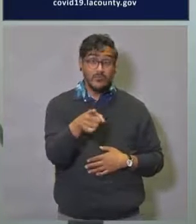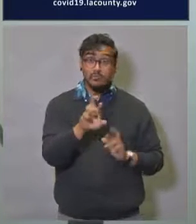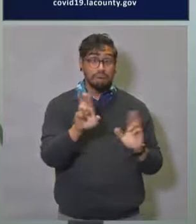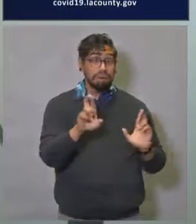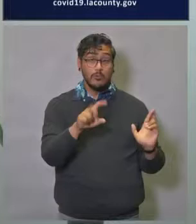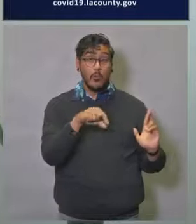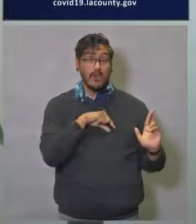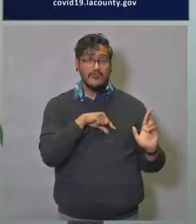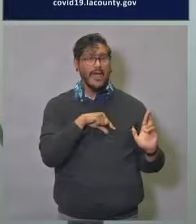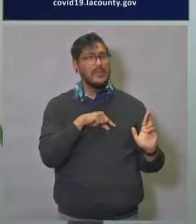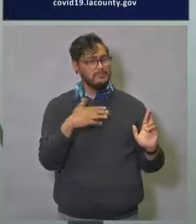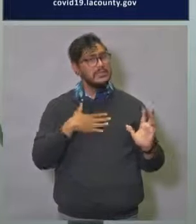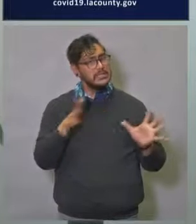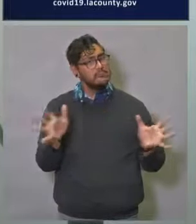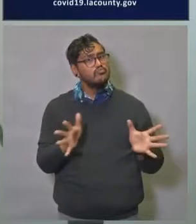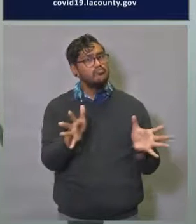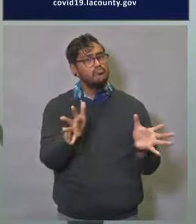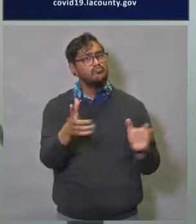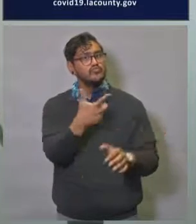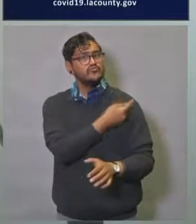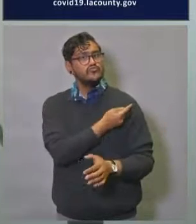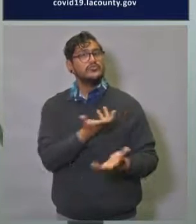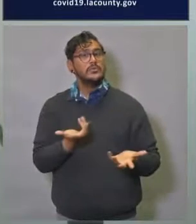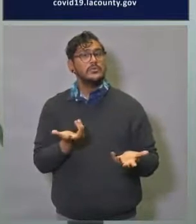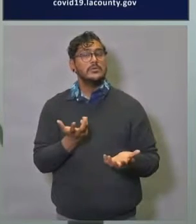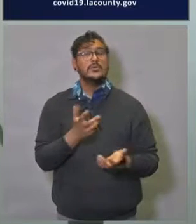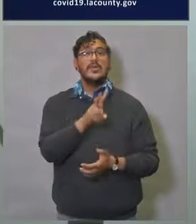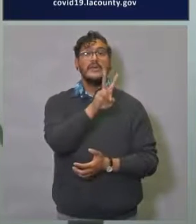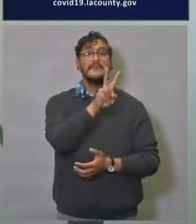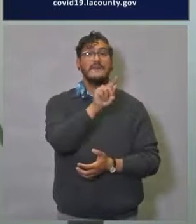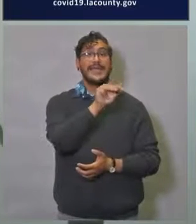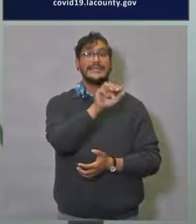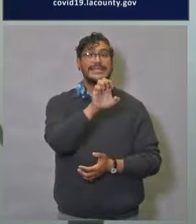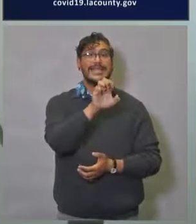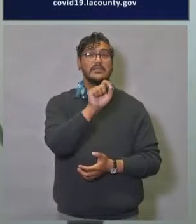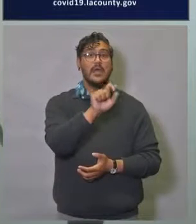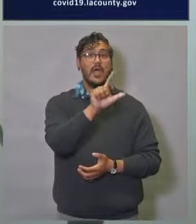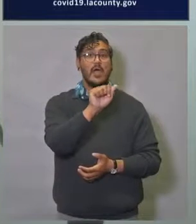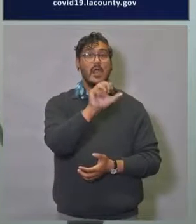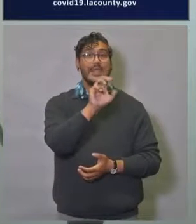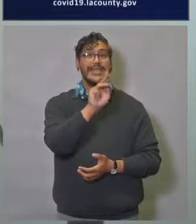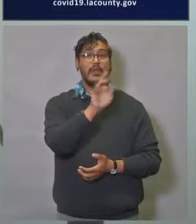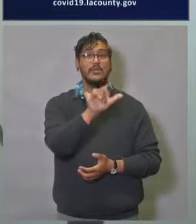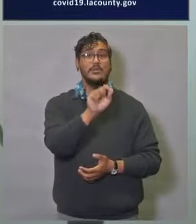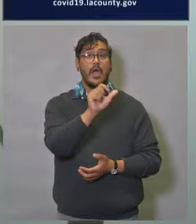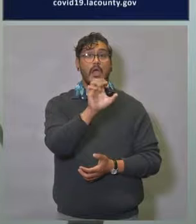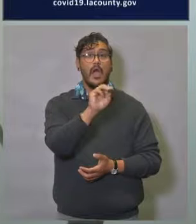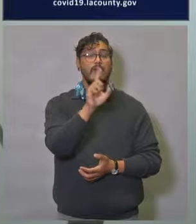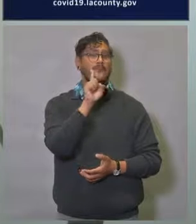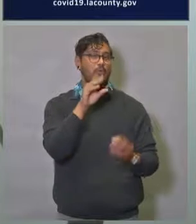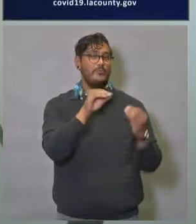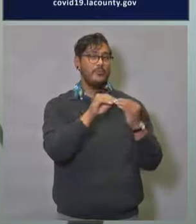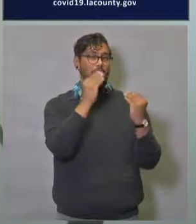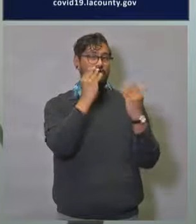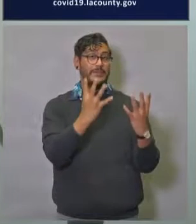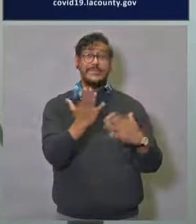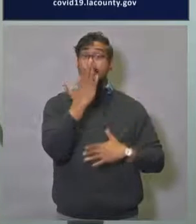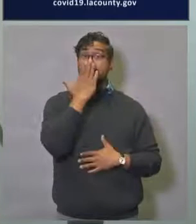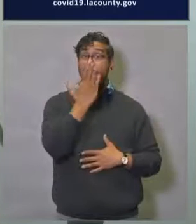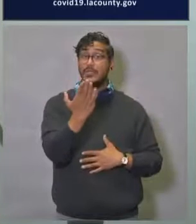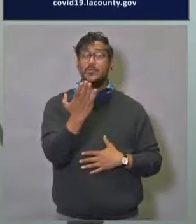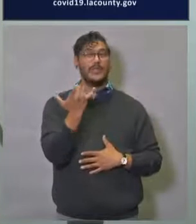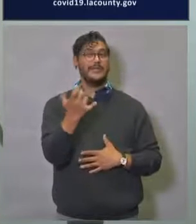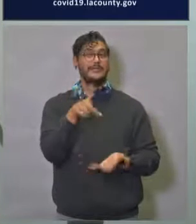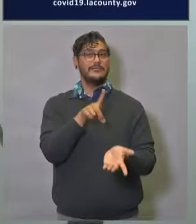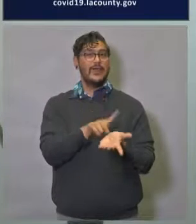get vaccinated. You can visit vaccinatelacounty.com for more information. Thank you. And now